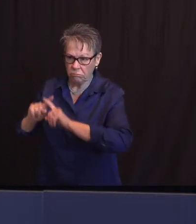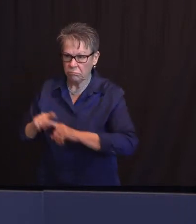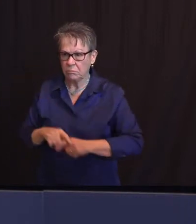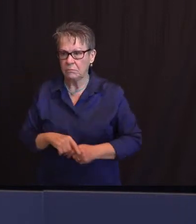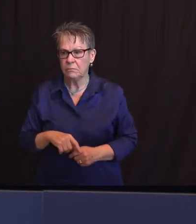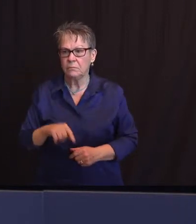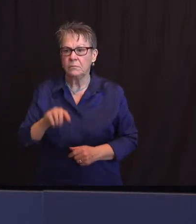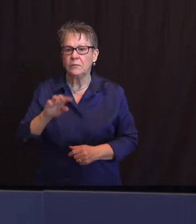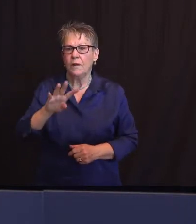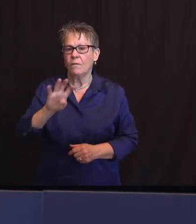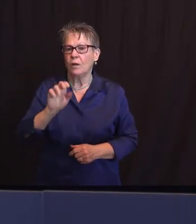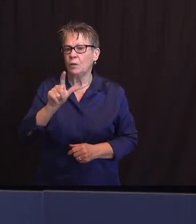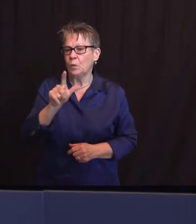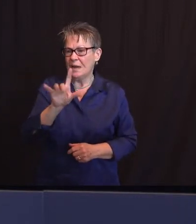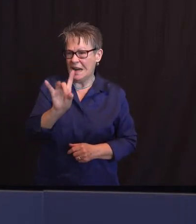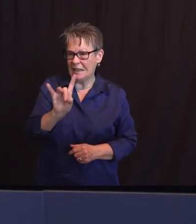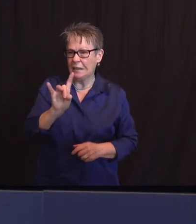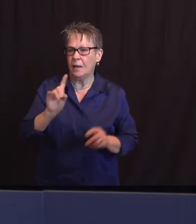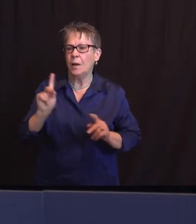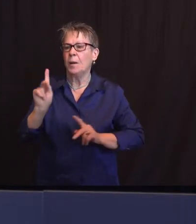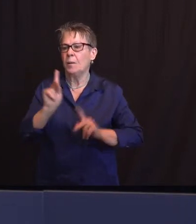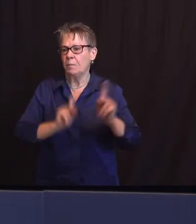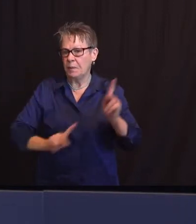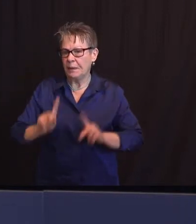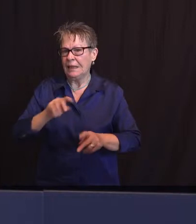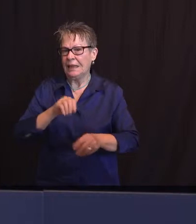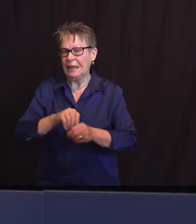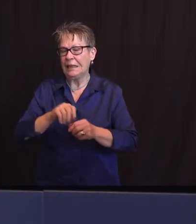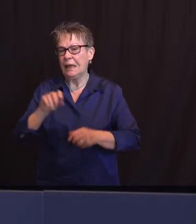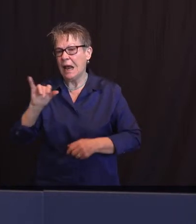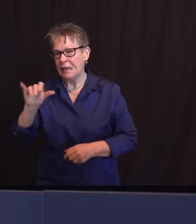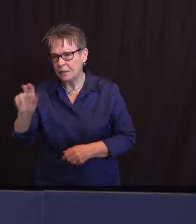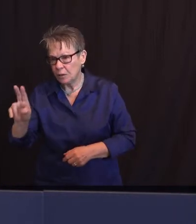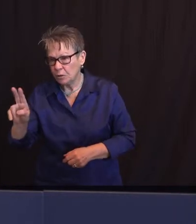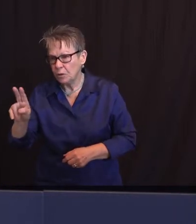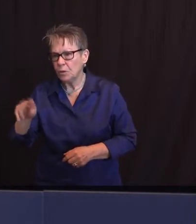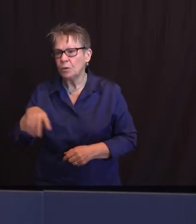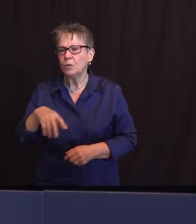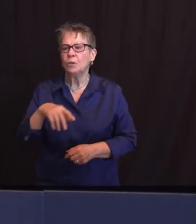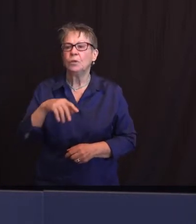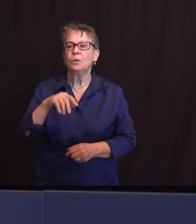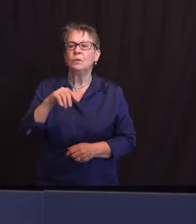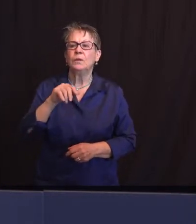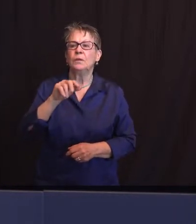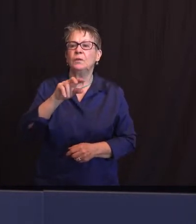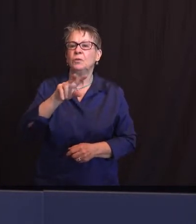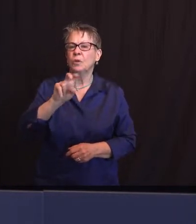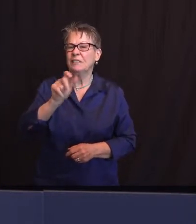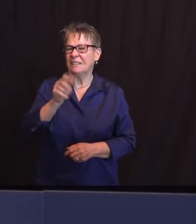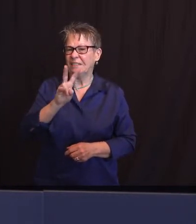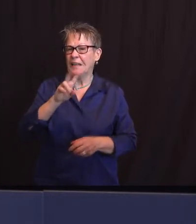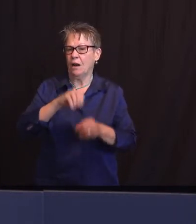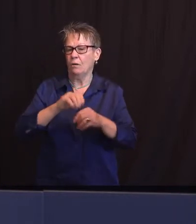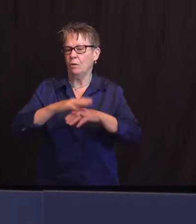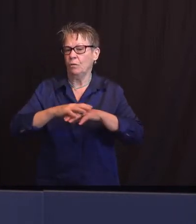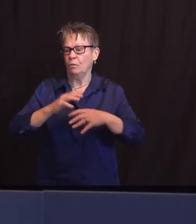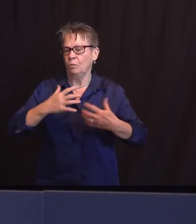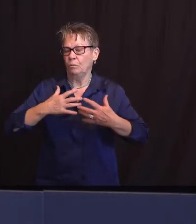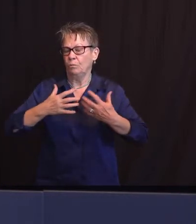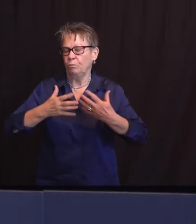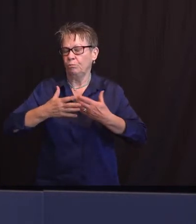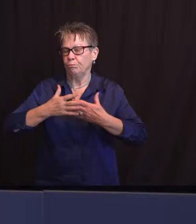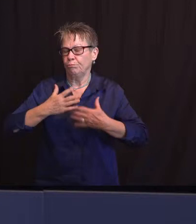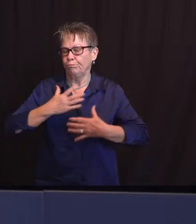428 individuals in critical care, and 217 of those individuals are on ventilators. We